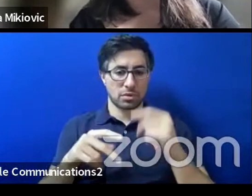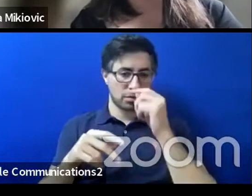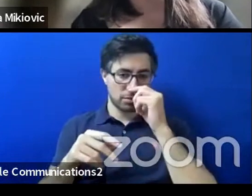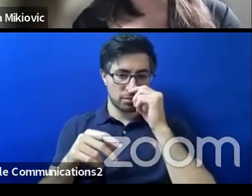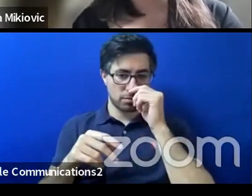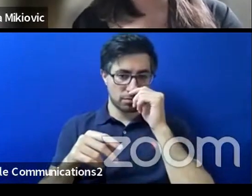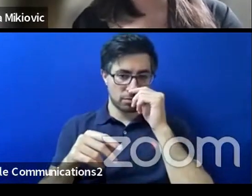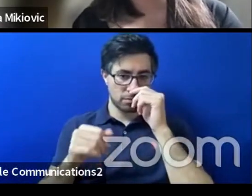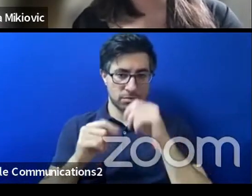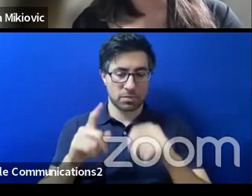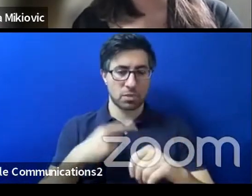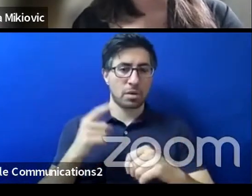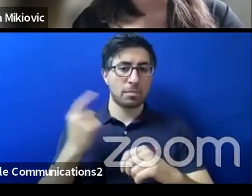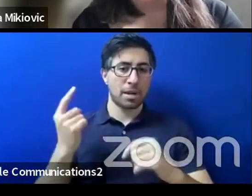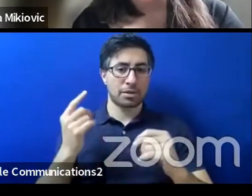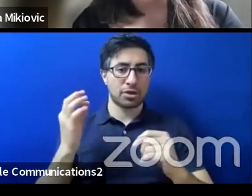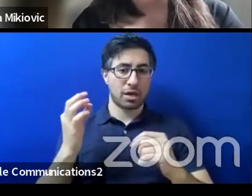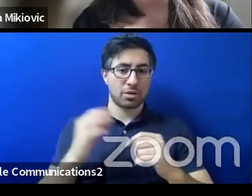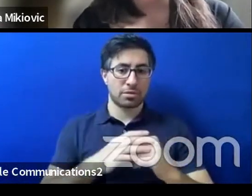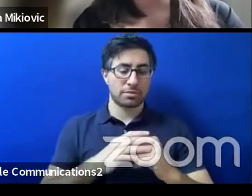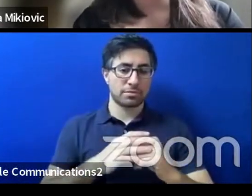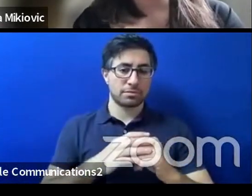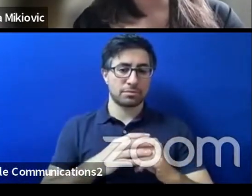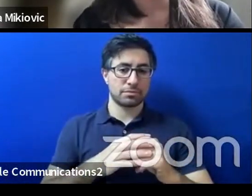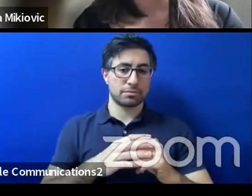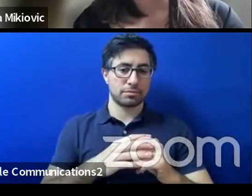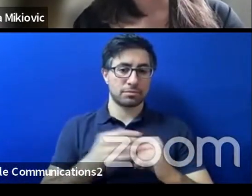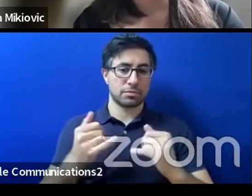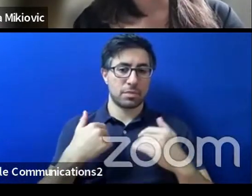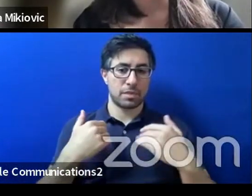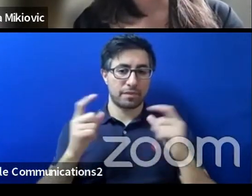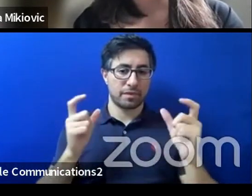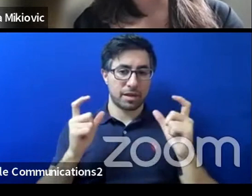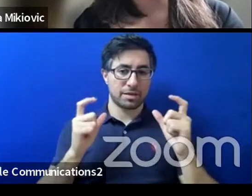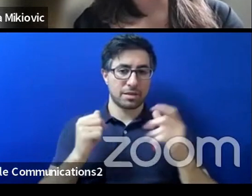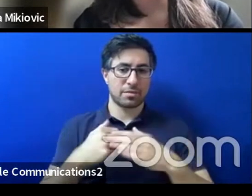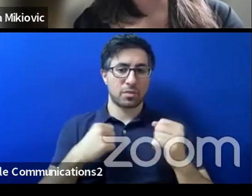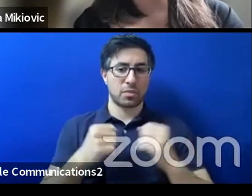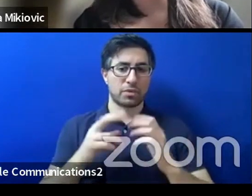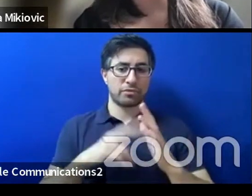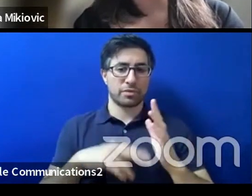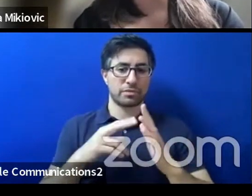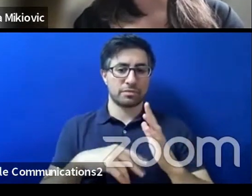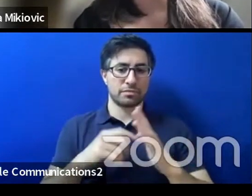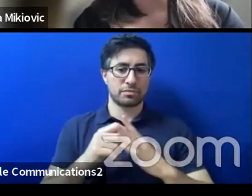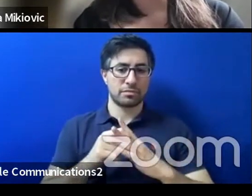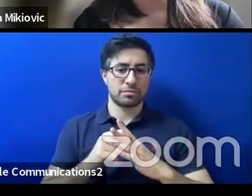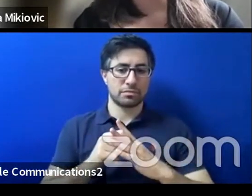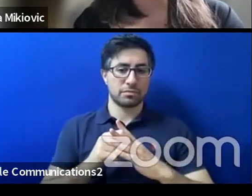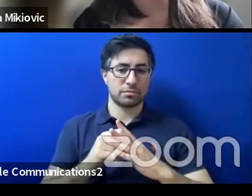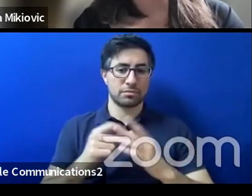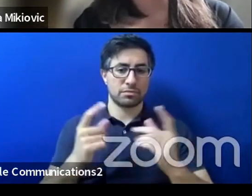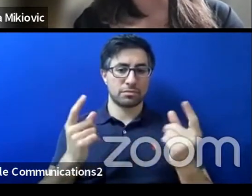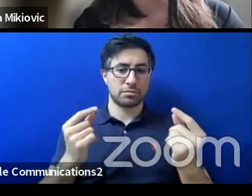long blackish hair. And I'm wearing glasses, which help me with reading. So what we're